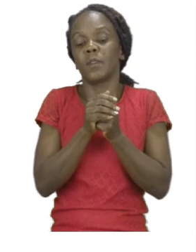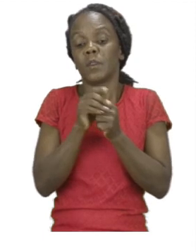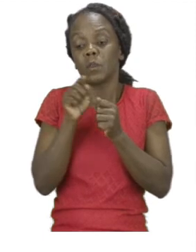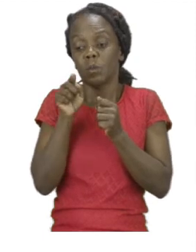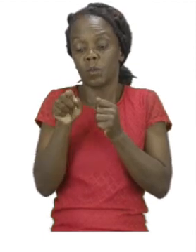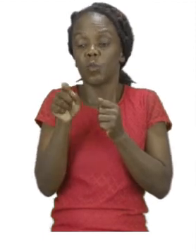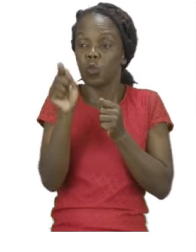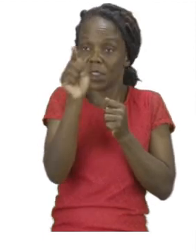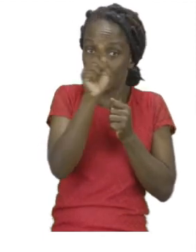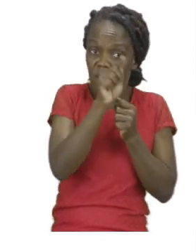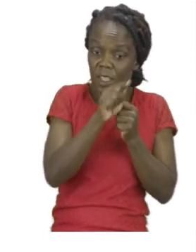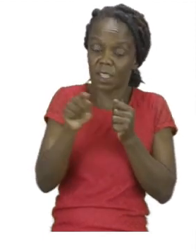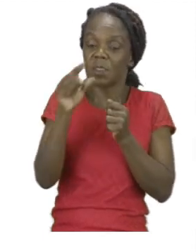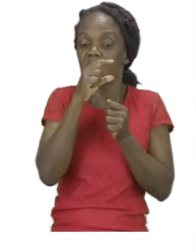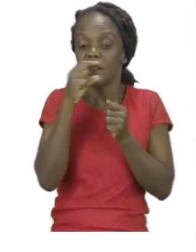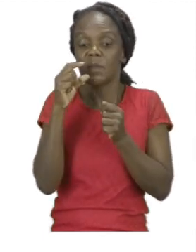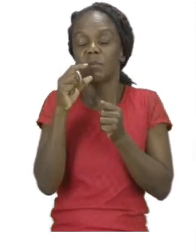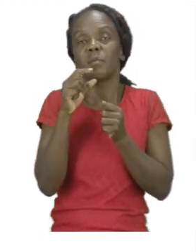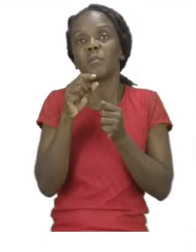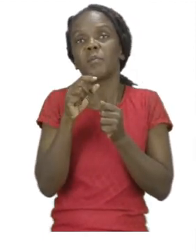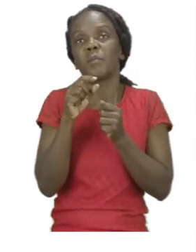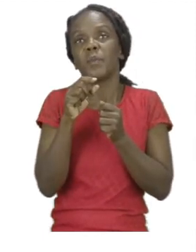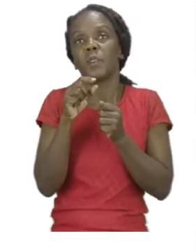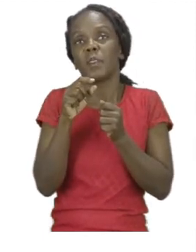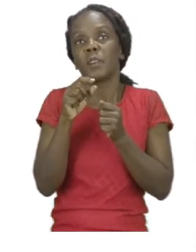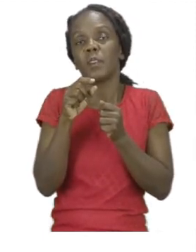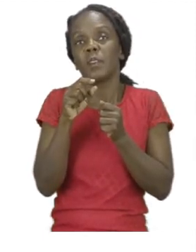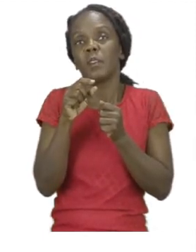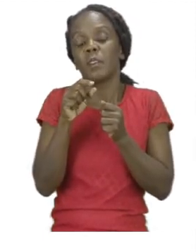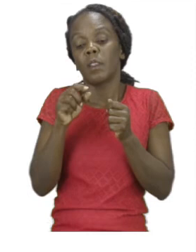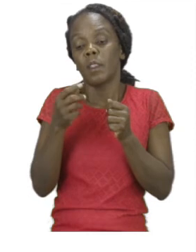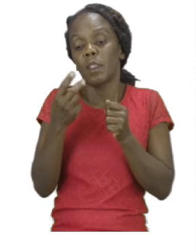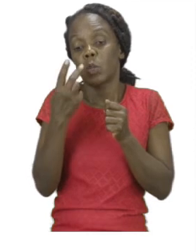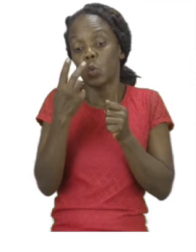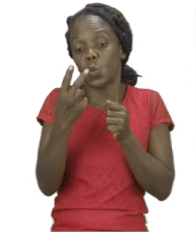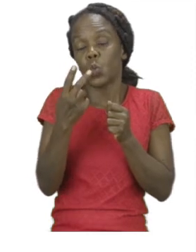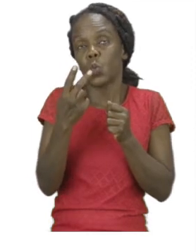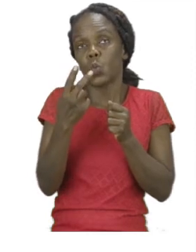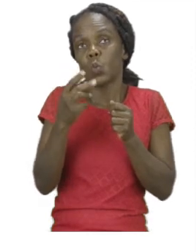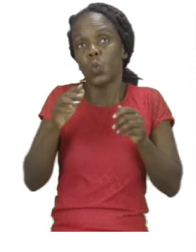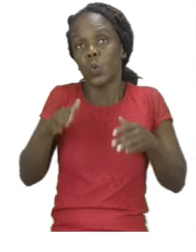Marina and Chesrina, the beautiful girl with the glasses.